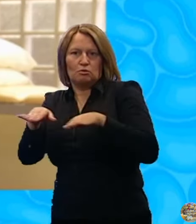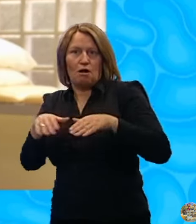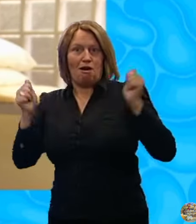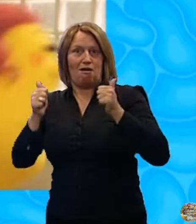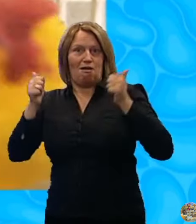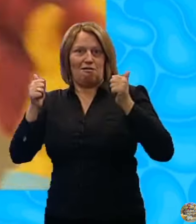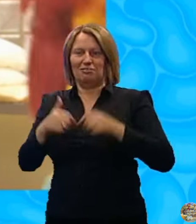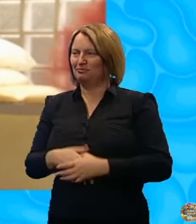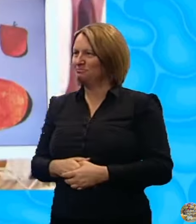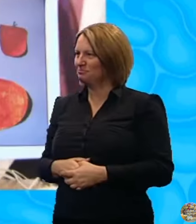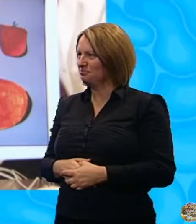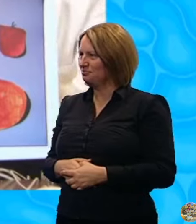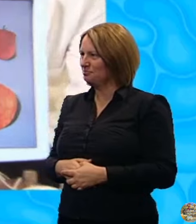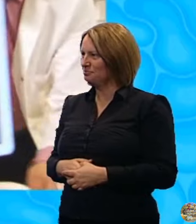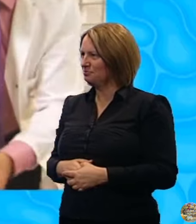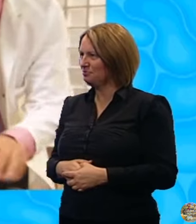yes.